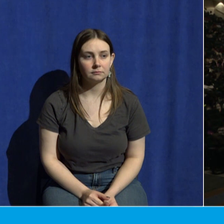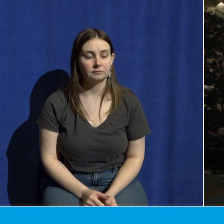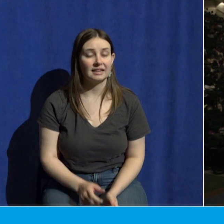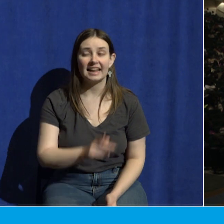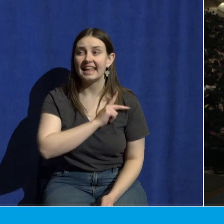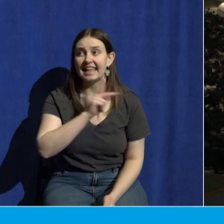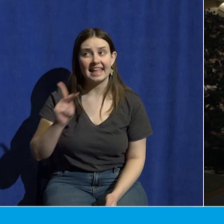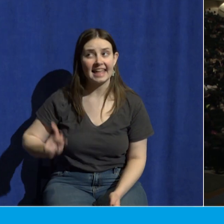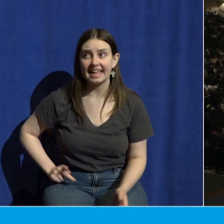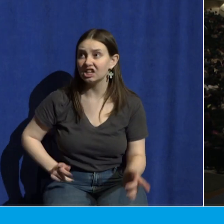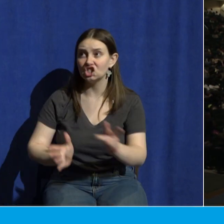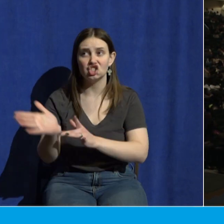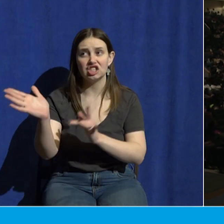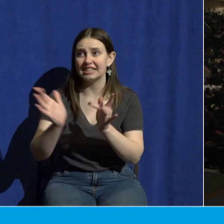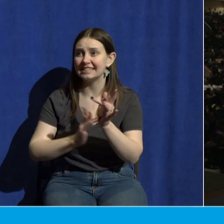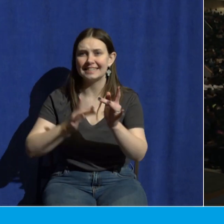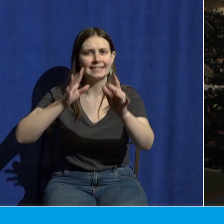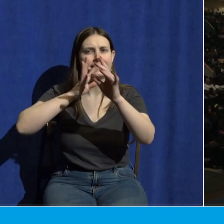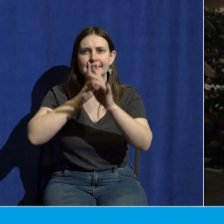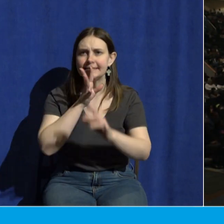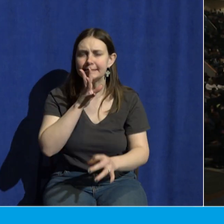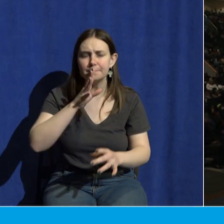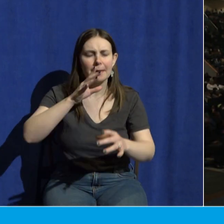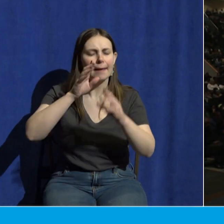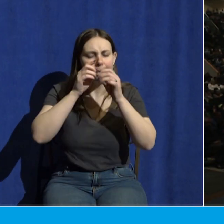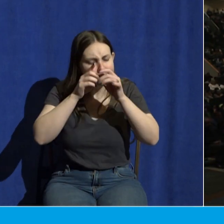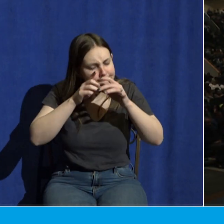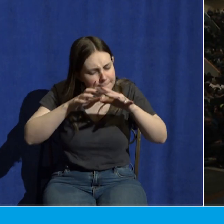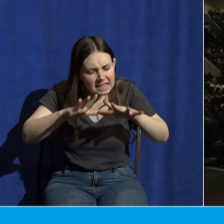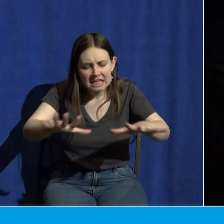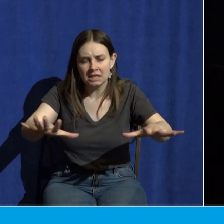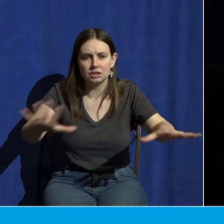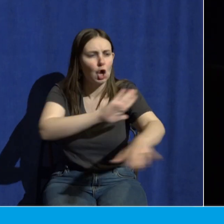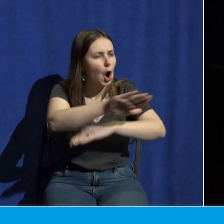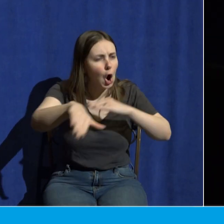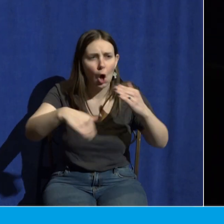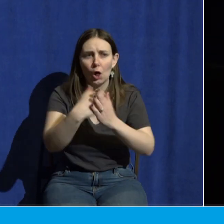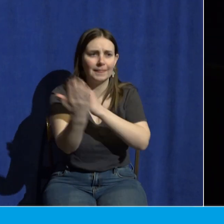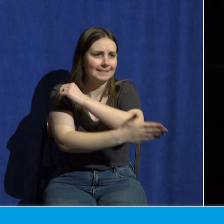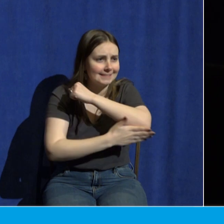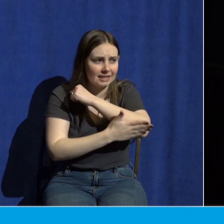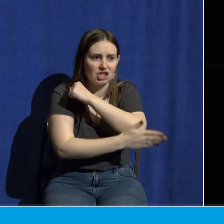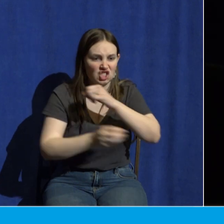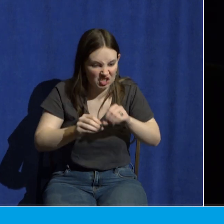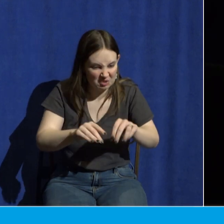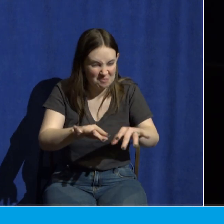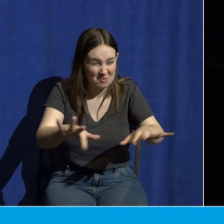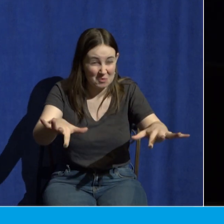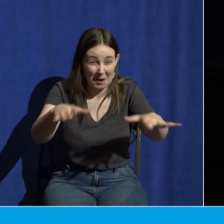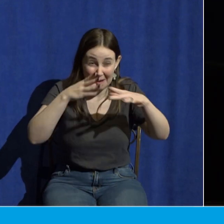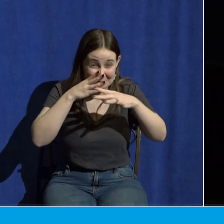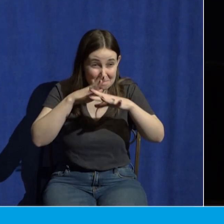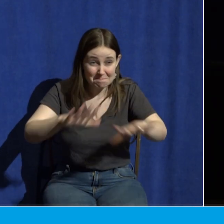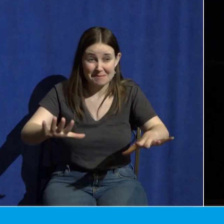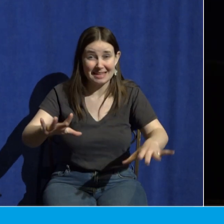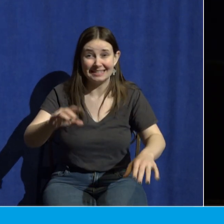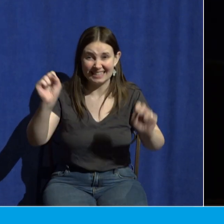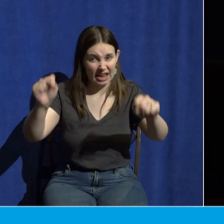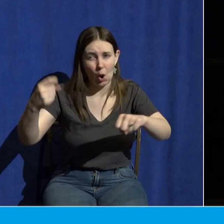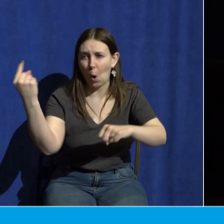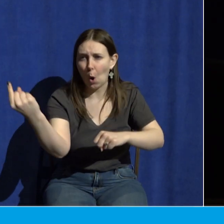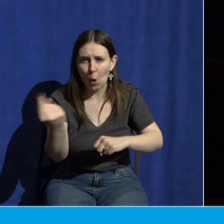King Jesus, speak peace to all these nations. Spread peace in all these nations, the peace that can only be found in you.